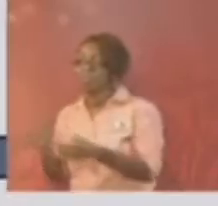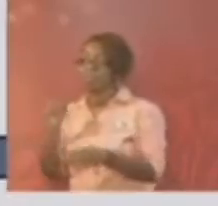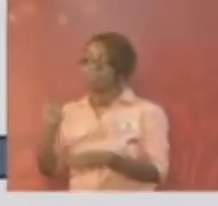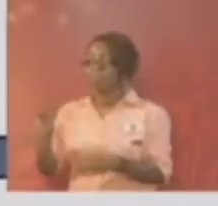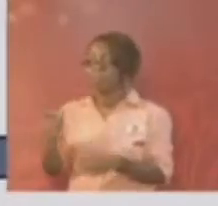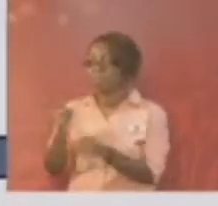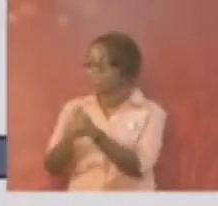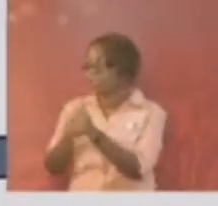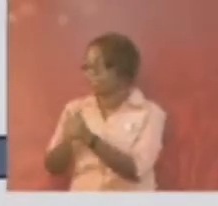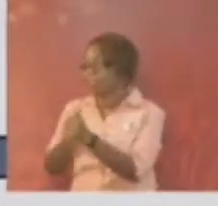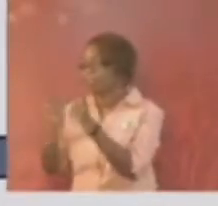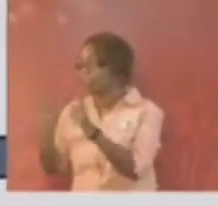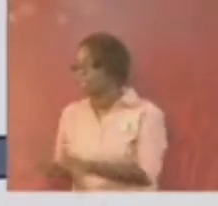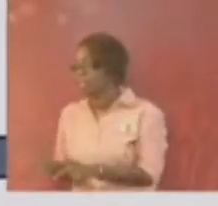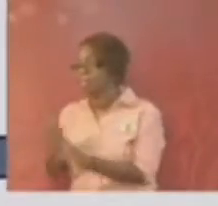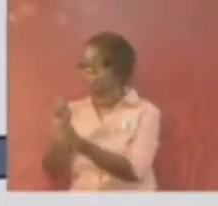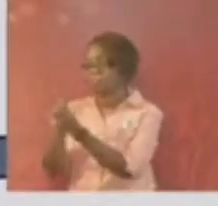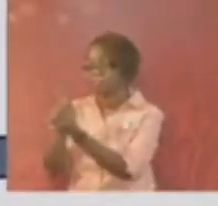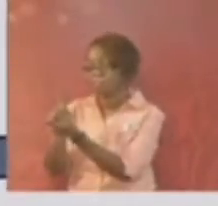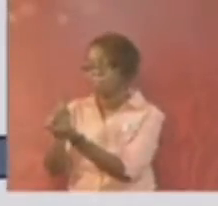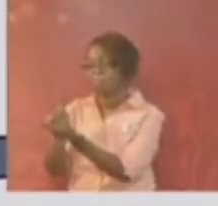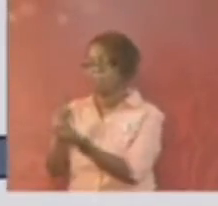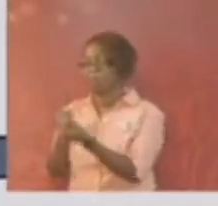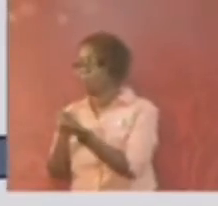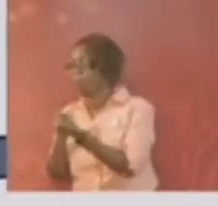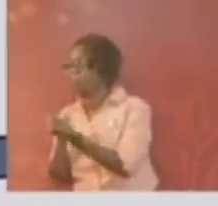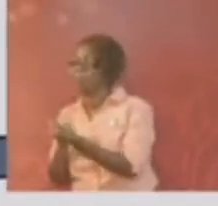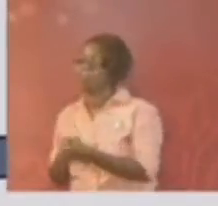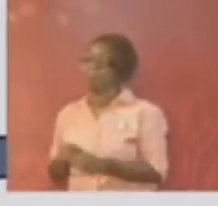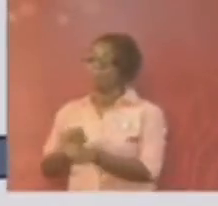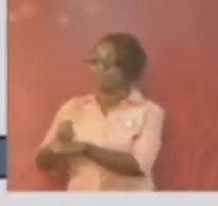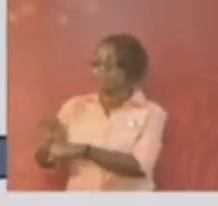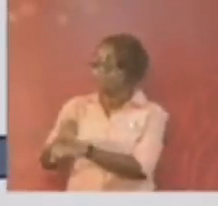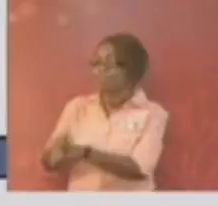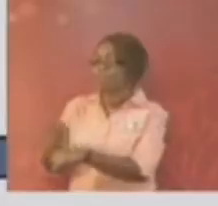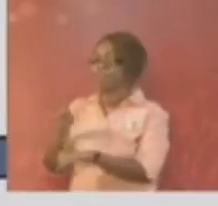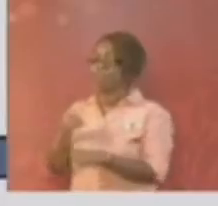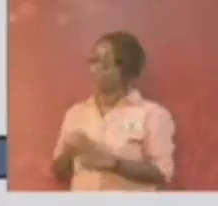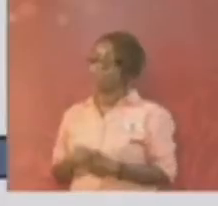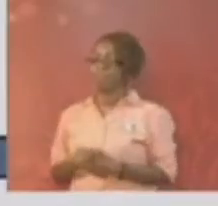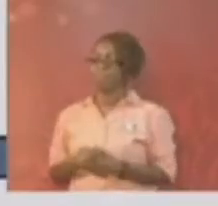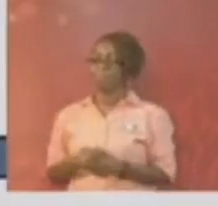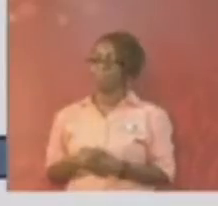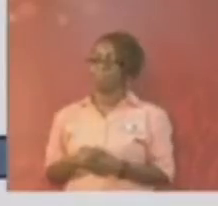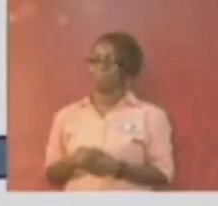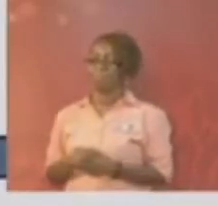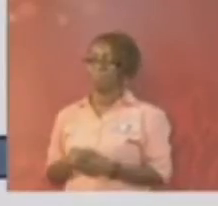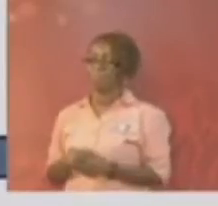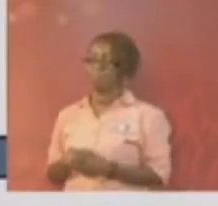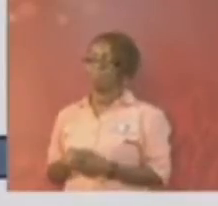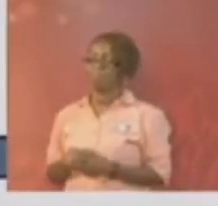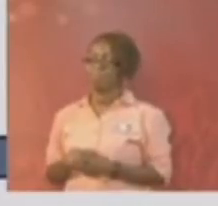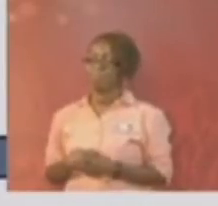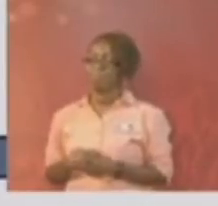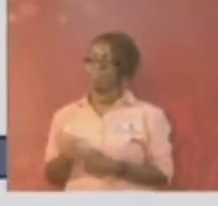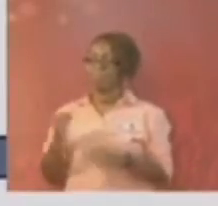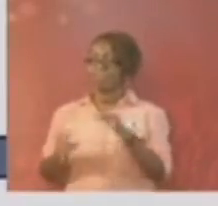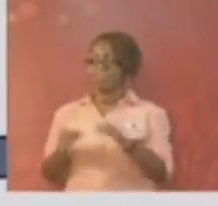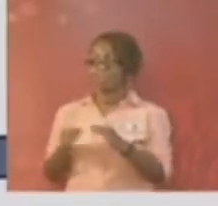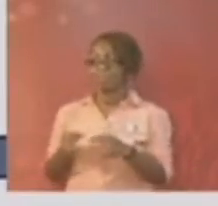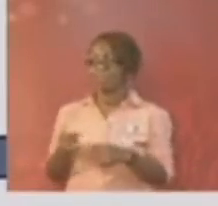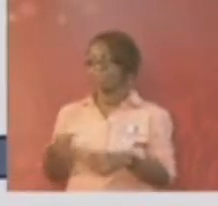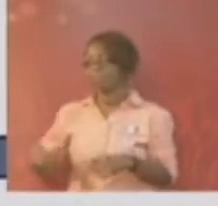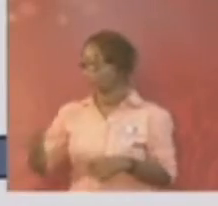challenges that have arisen. In addition, COVID-19 burnout, them coping with the stress